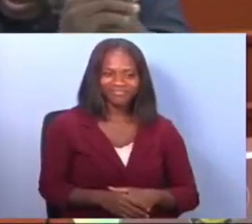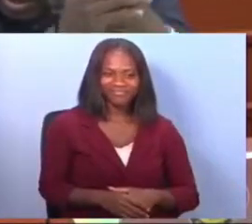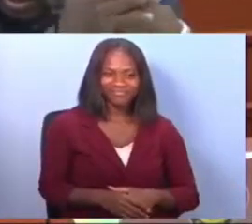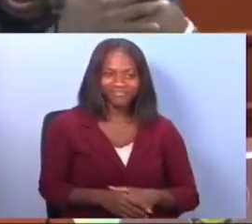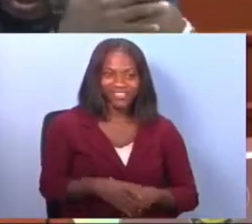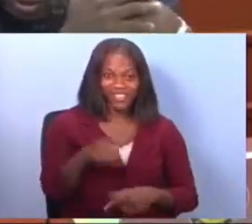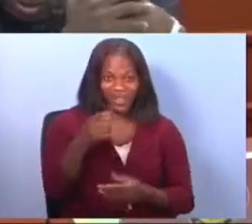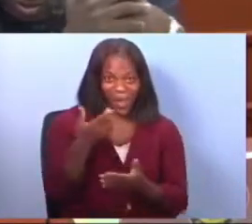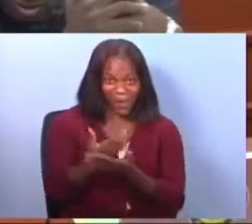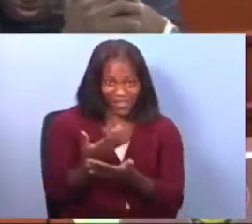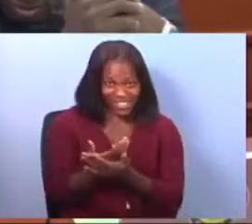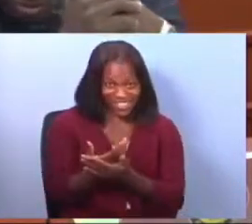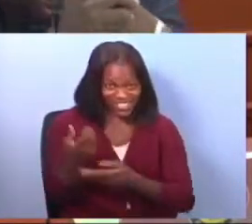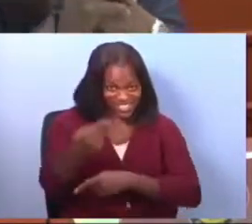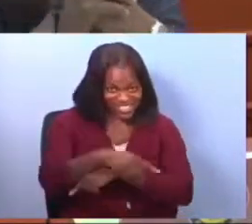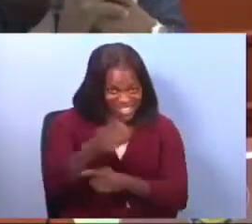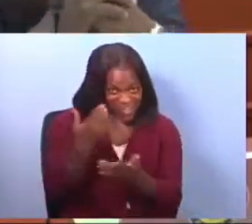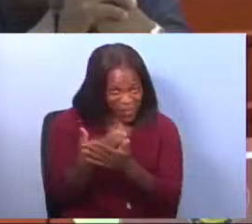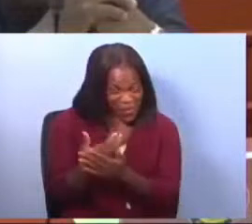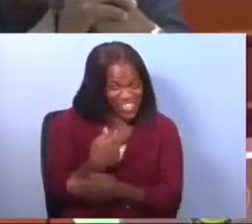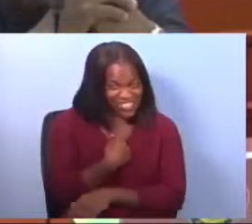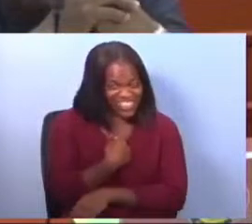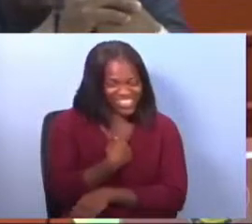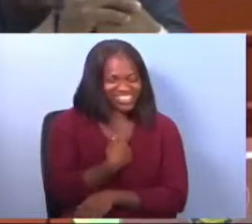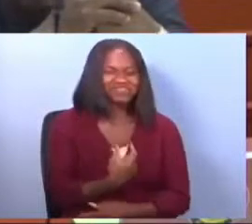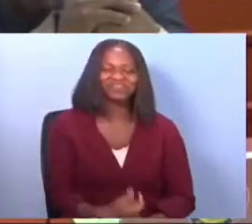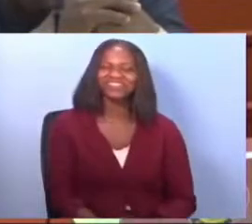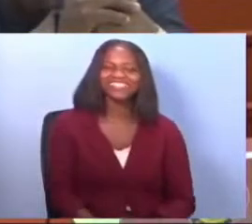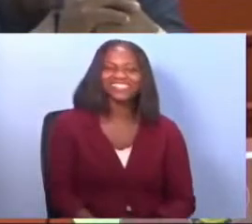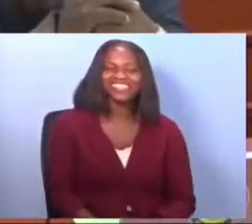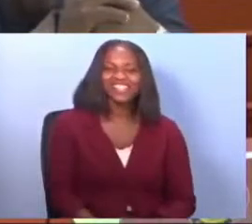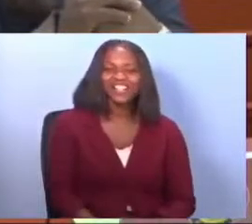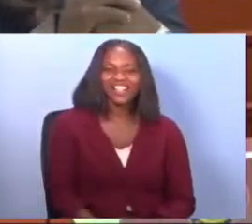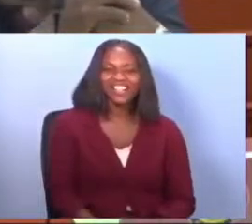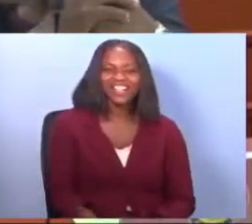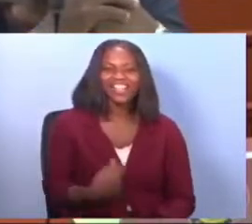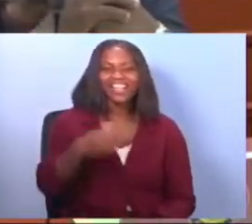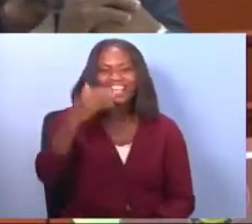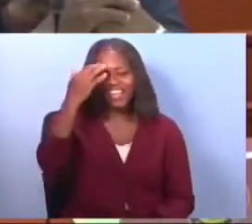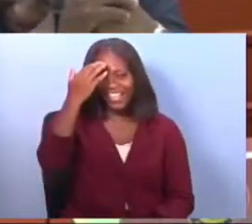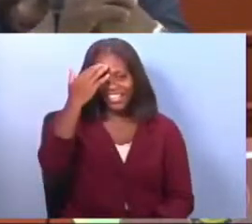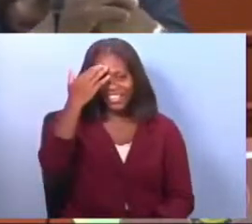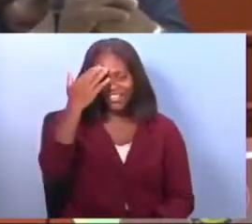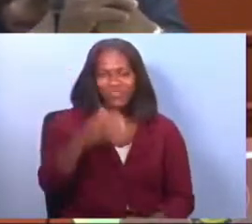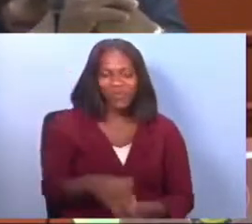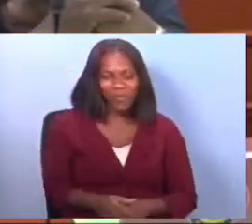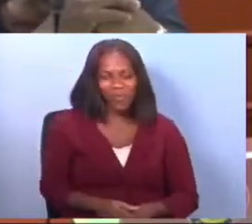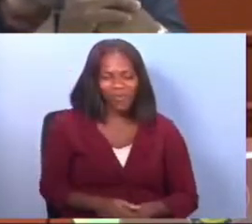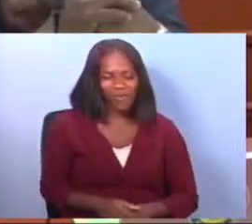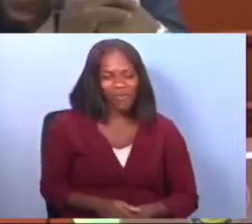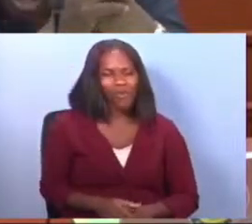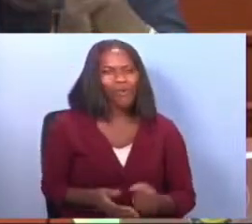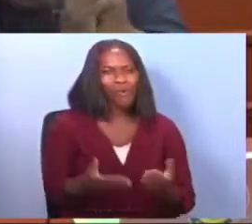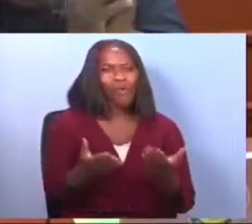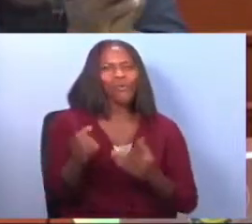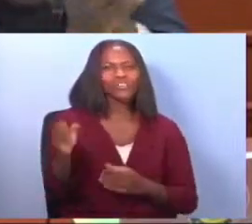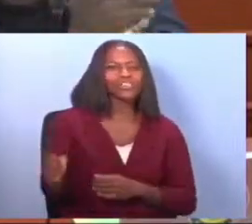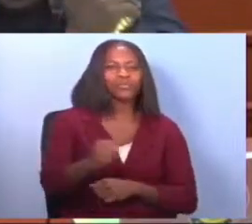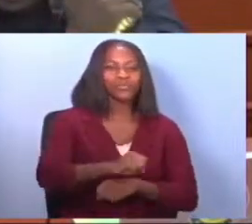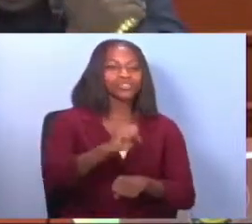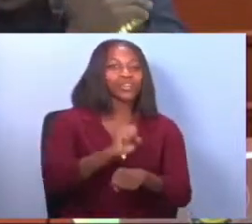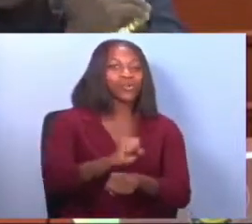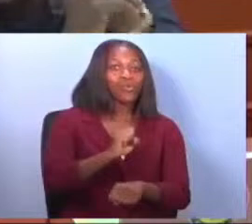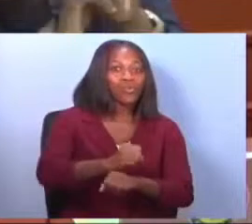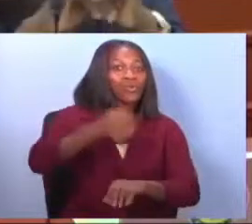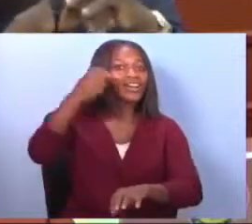you are begging. Today you are doing this. Mr. Speaker, I know he is anxious for his appointment. He's worked so hard